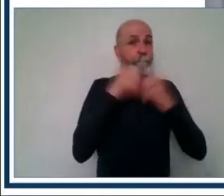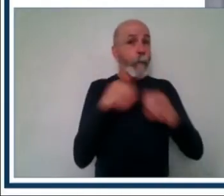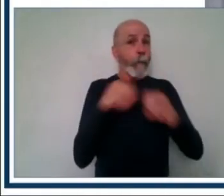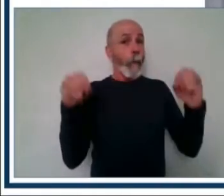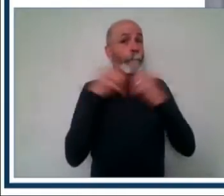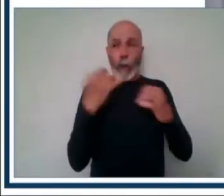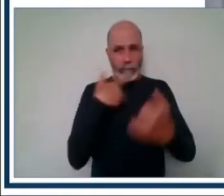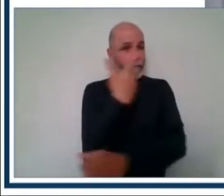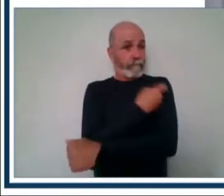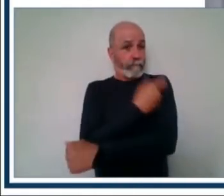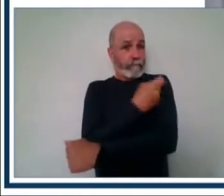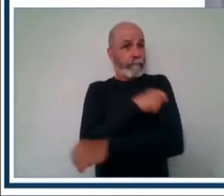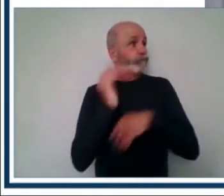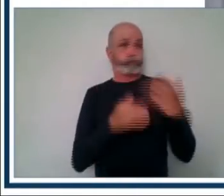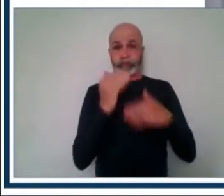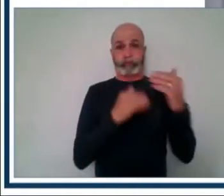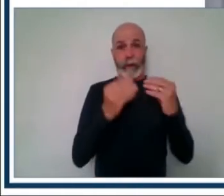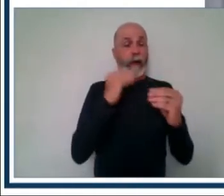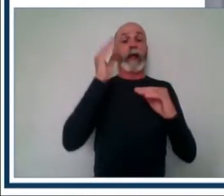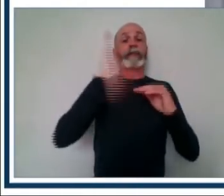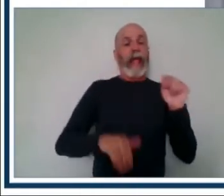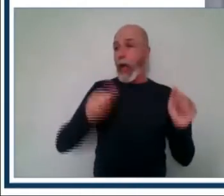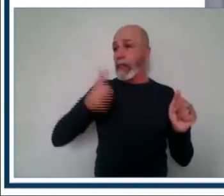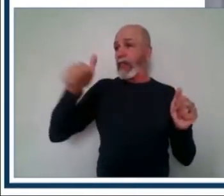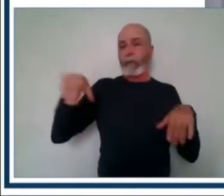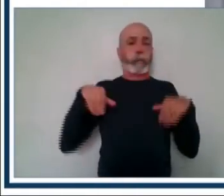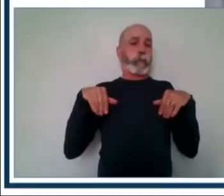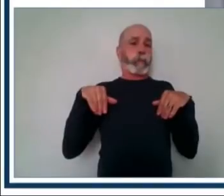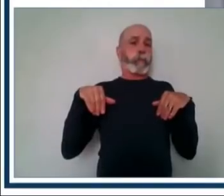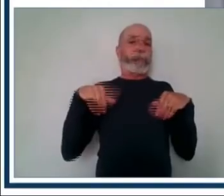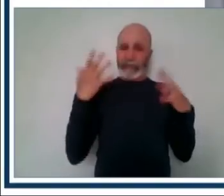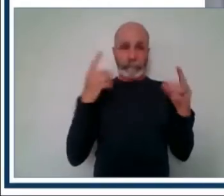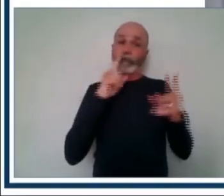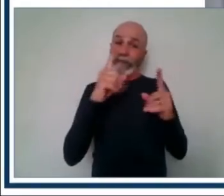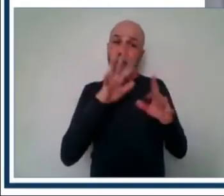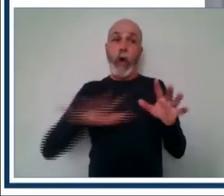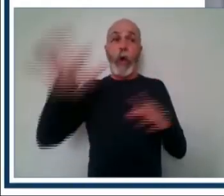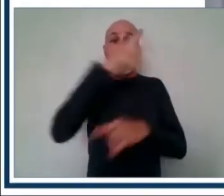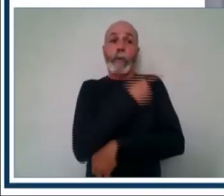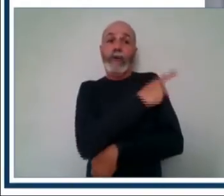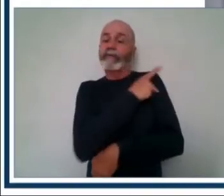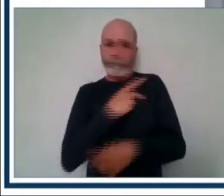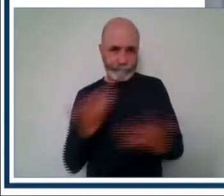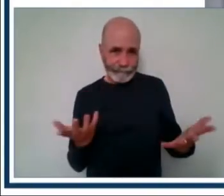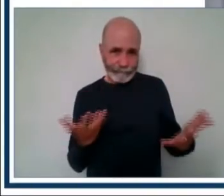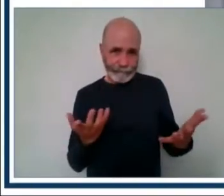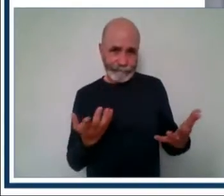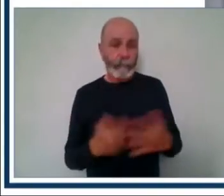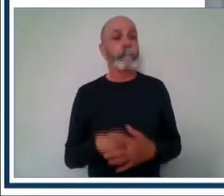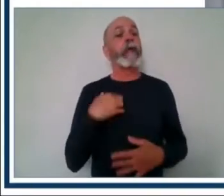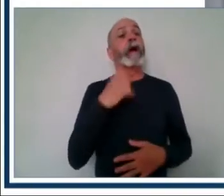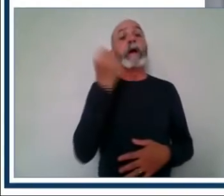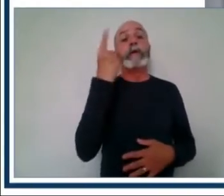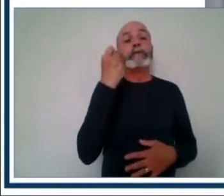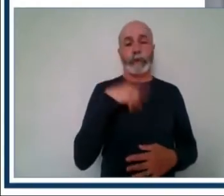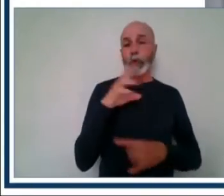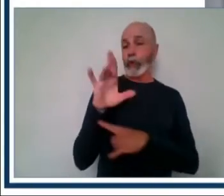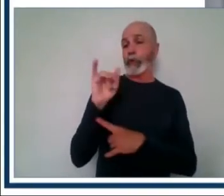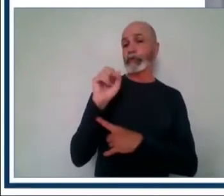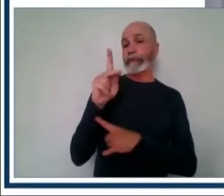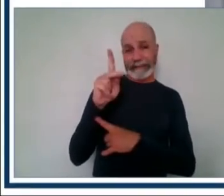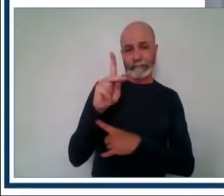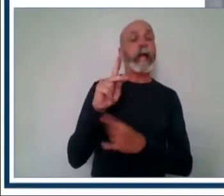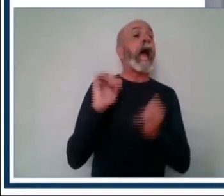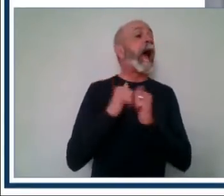day. And people can just minimize their own risk by staying home and sticking to their family bubble. We'll get through this, and we'll